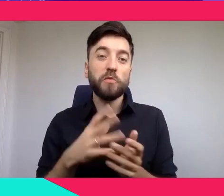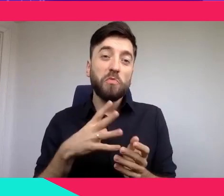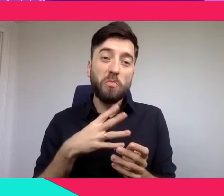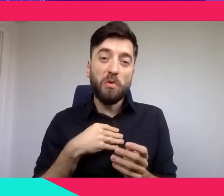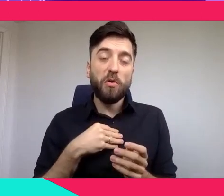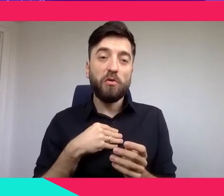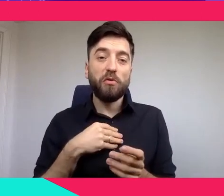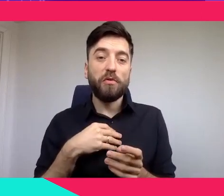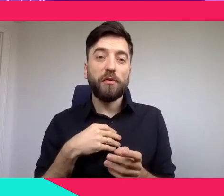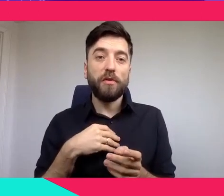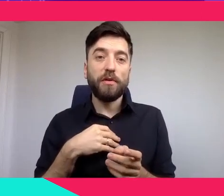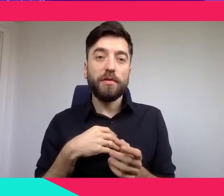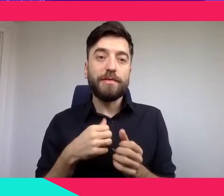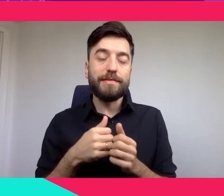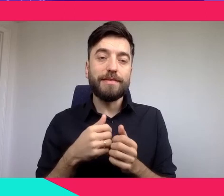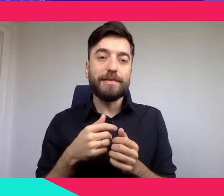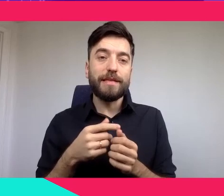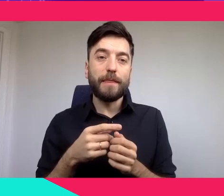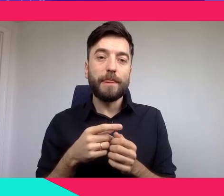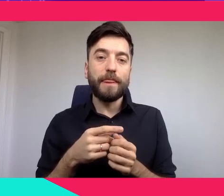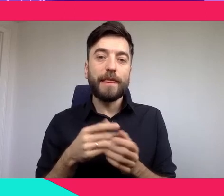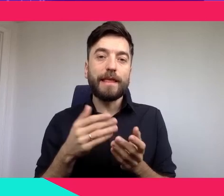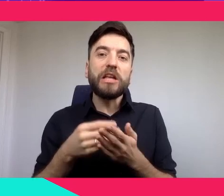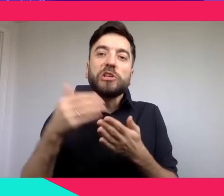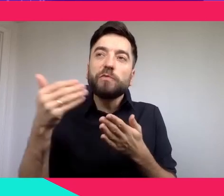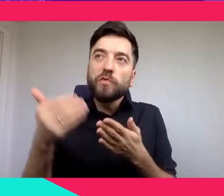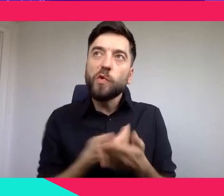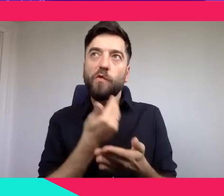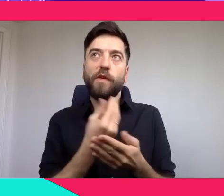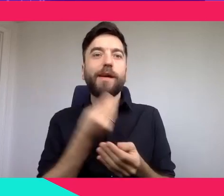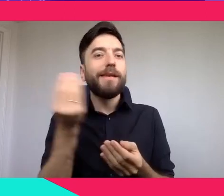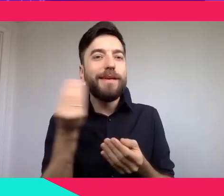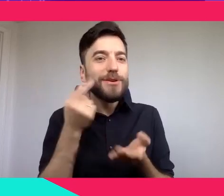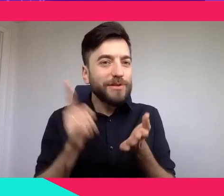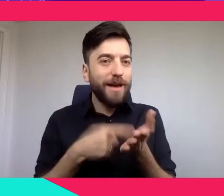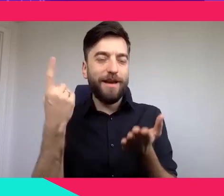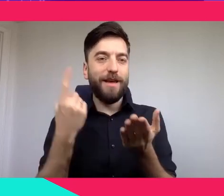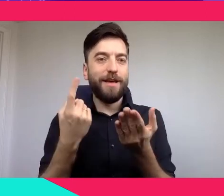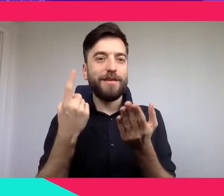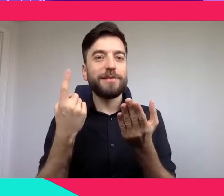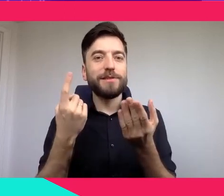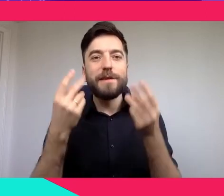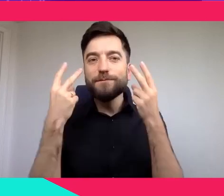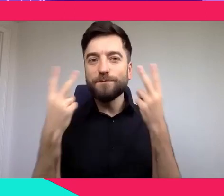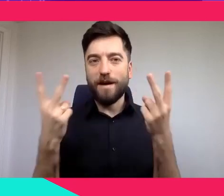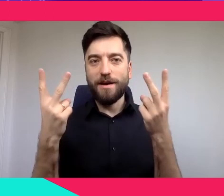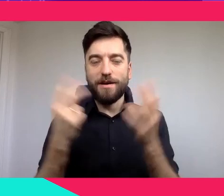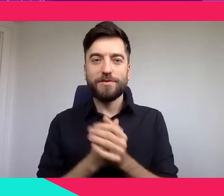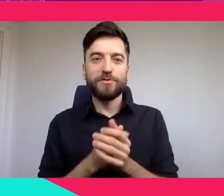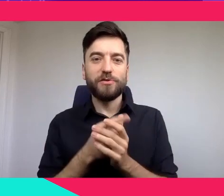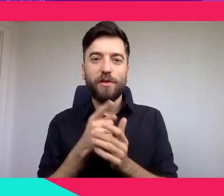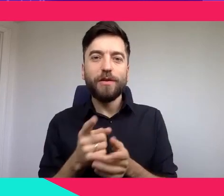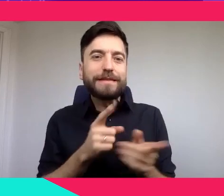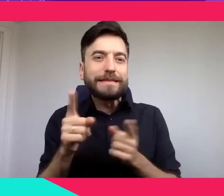taken on a new significance in digital era, because they're not just